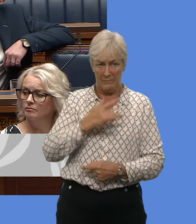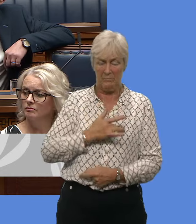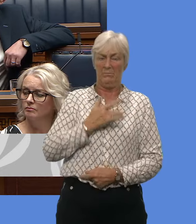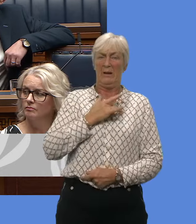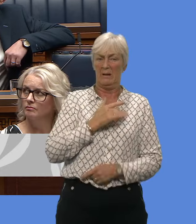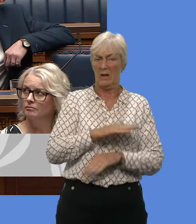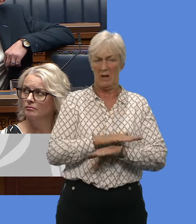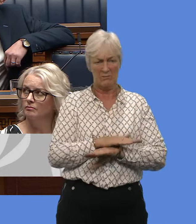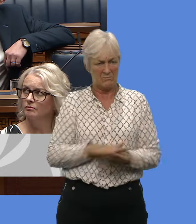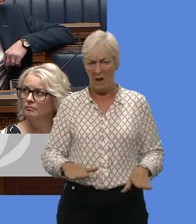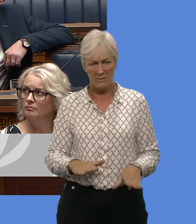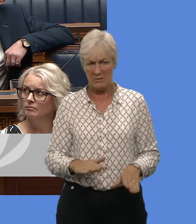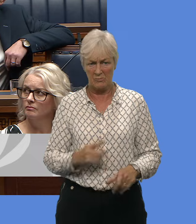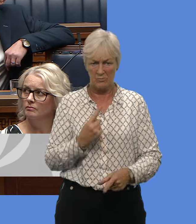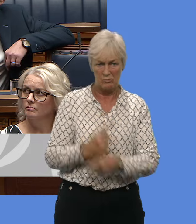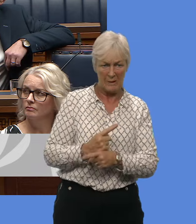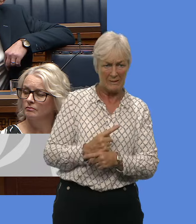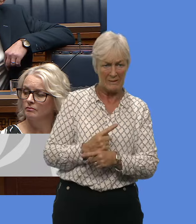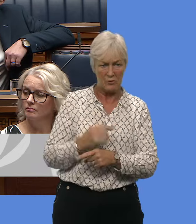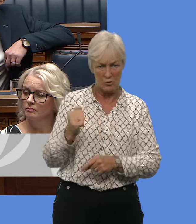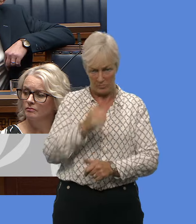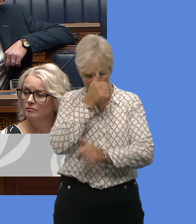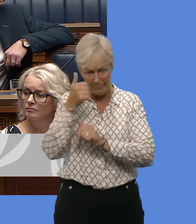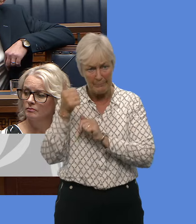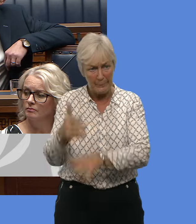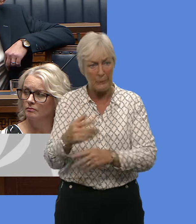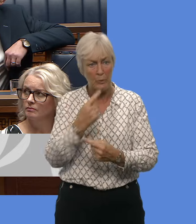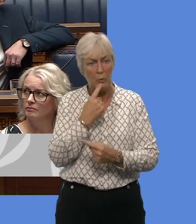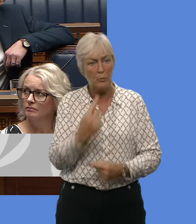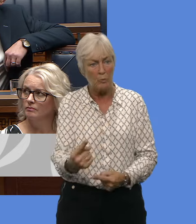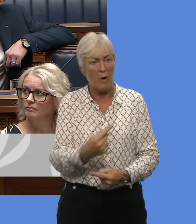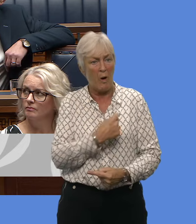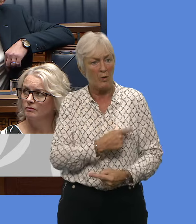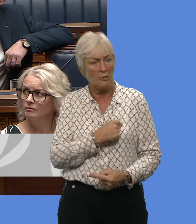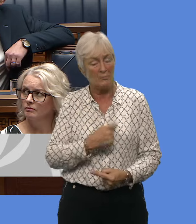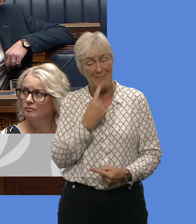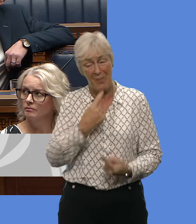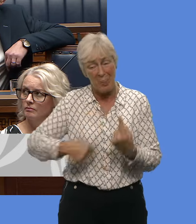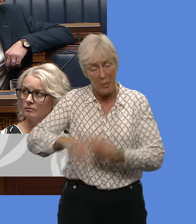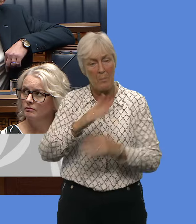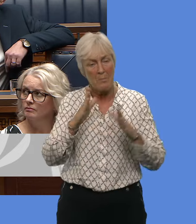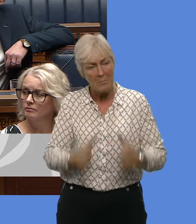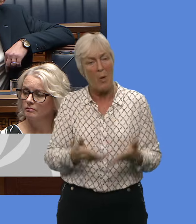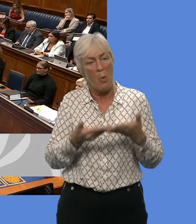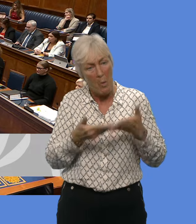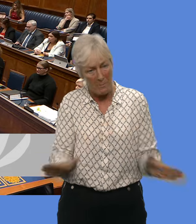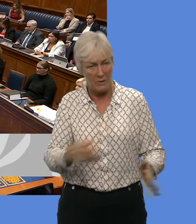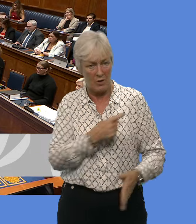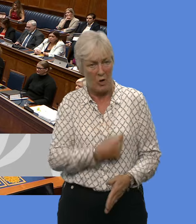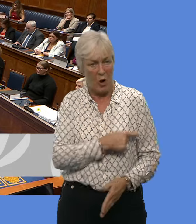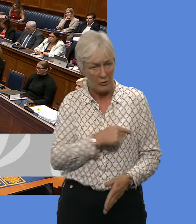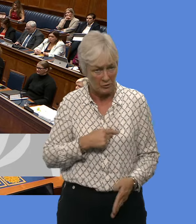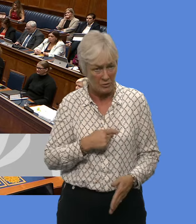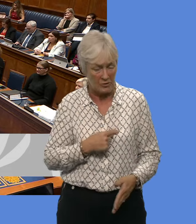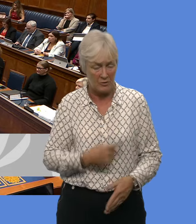has not been credible thus far, and therefore I urge the people involved to be open and honest and credible on this matter. Mr.